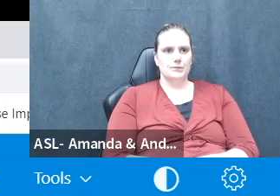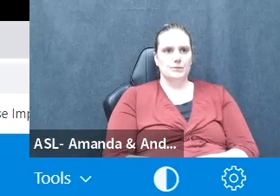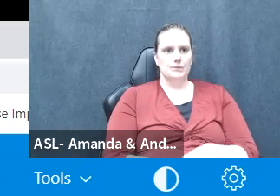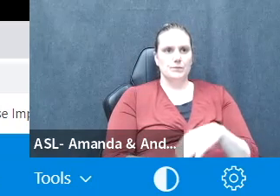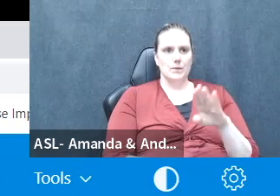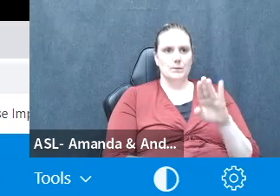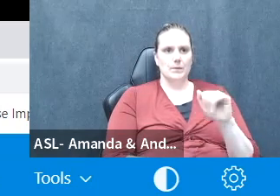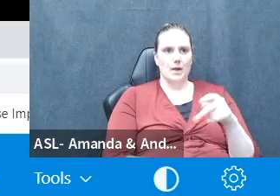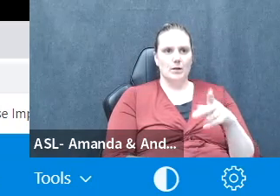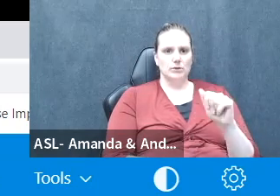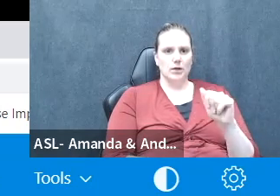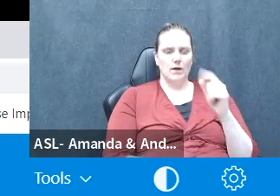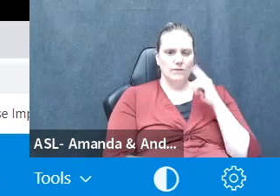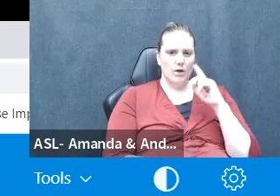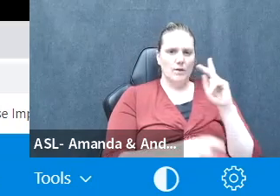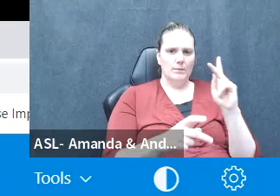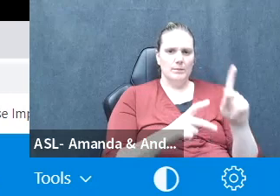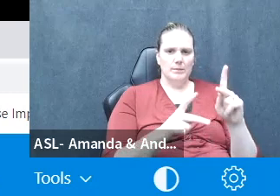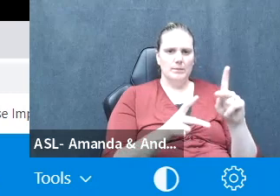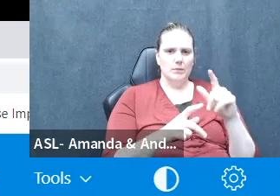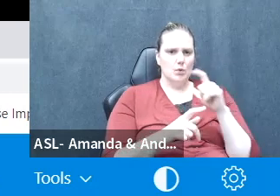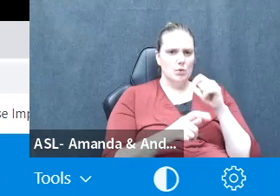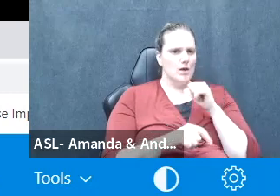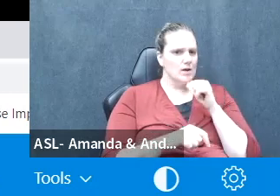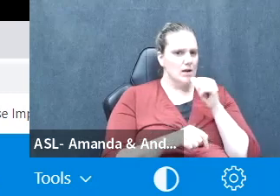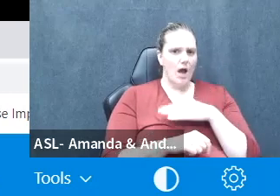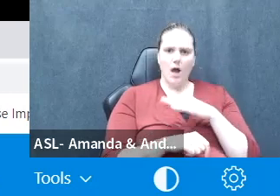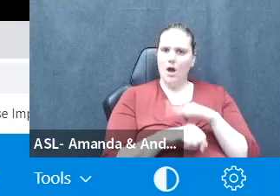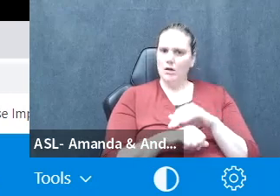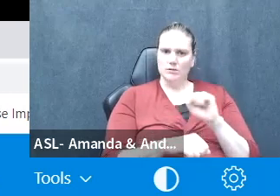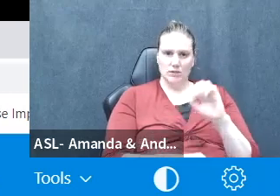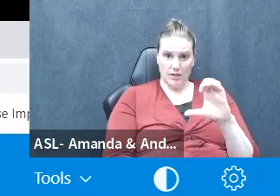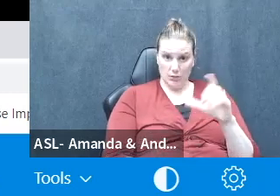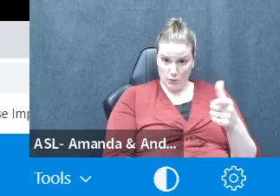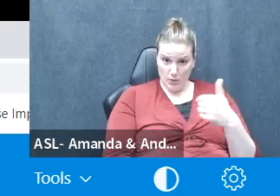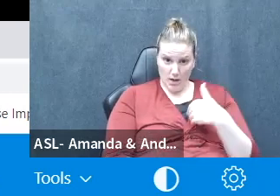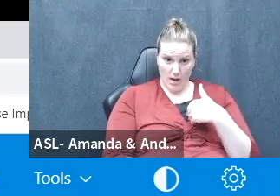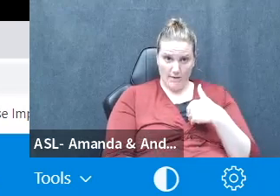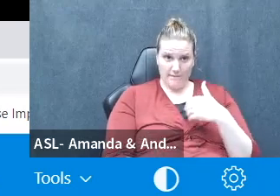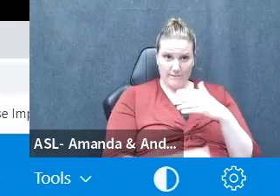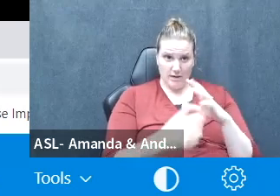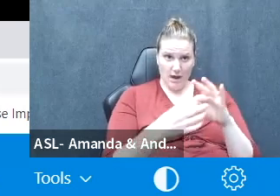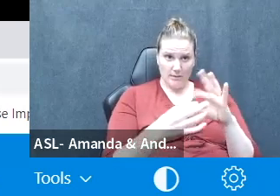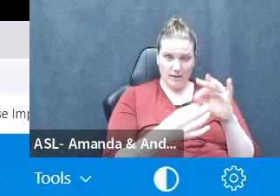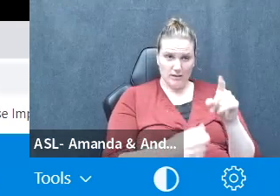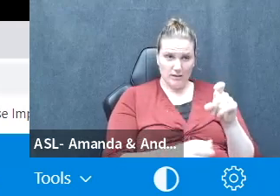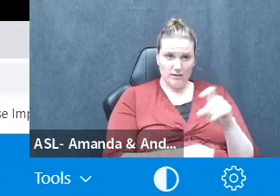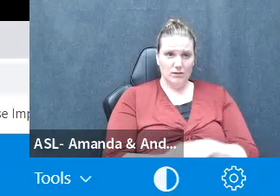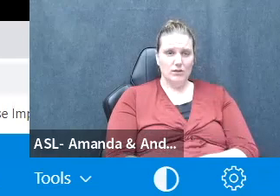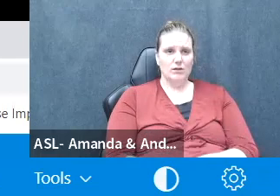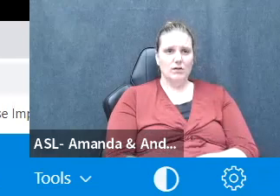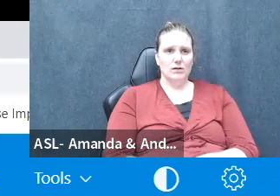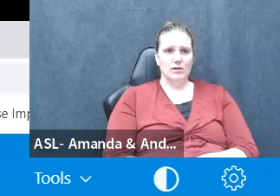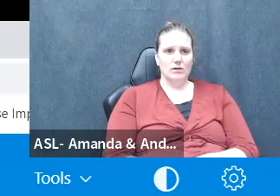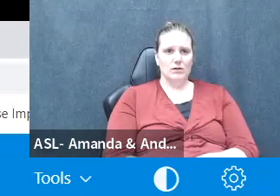Bipasha, this is for folks who are not on the steering committee. Did you have a steering committee comment to make, or? I